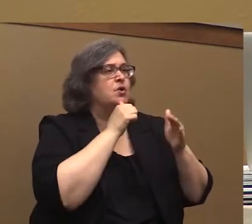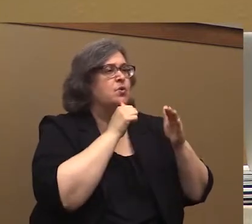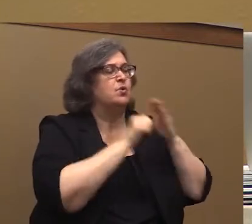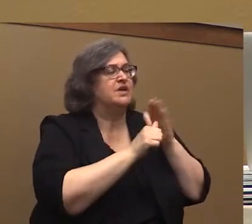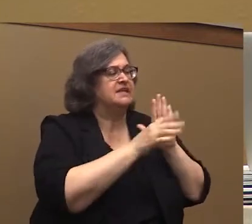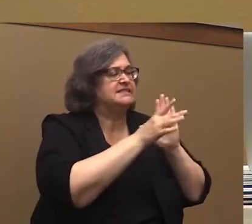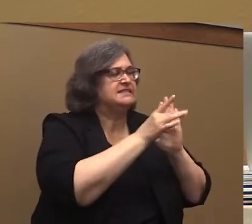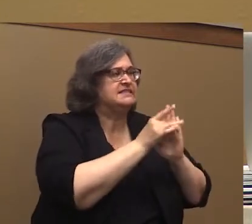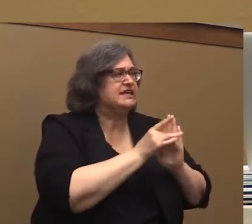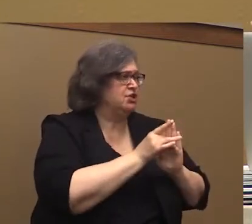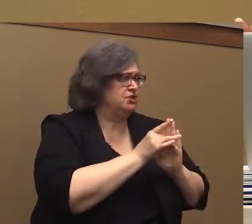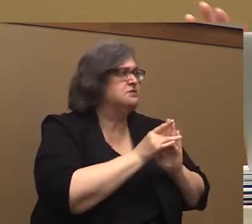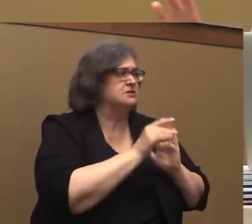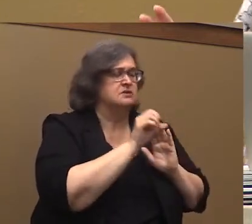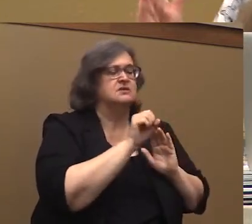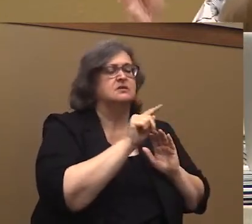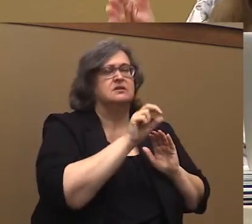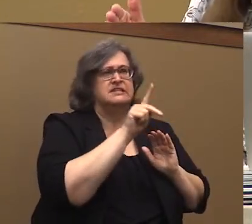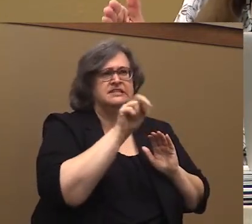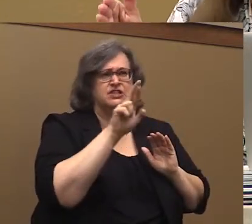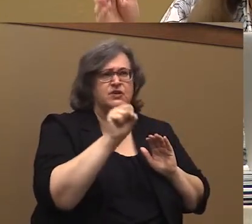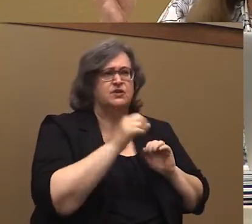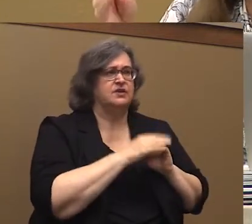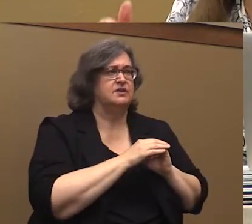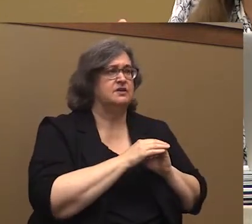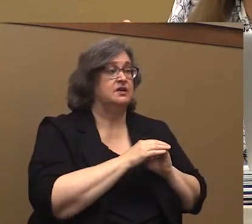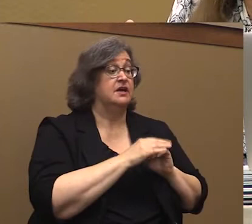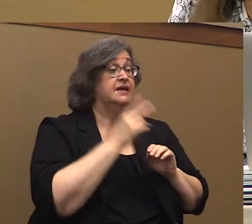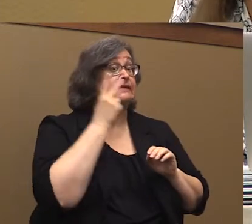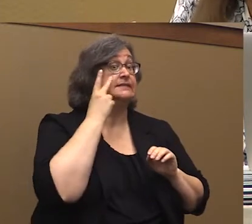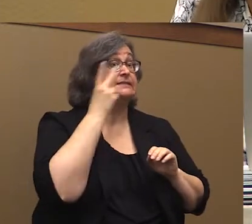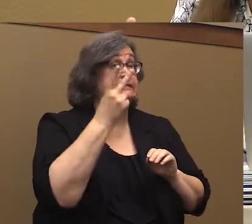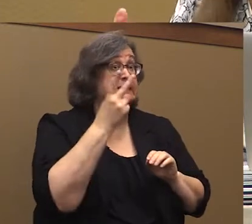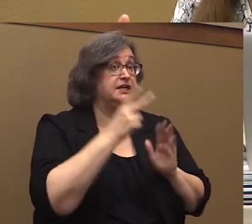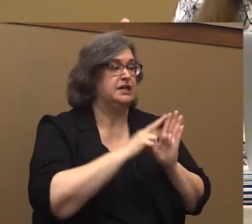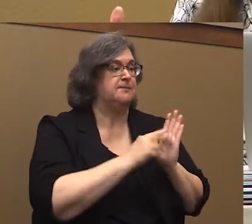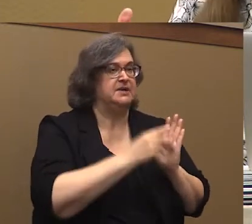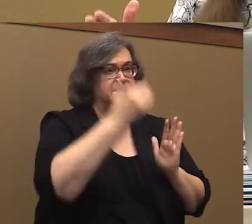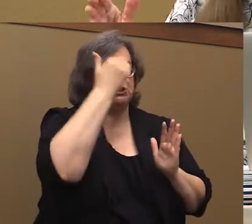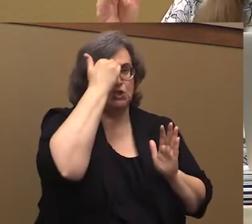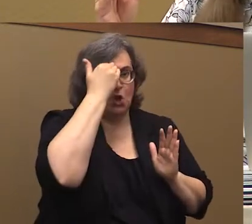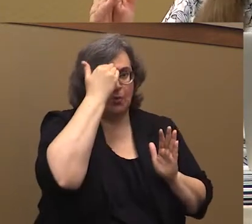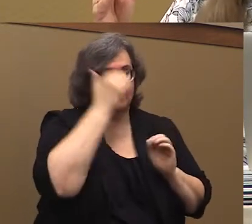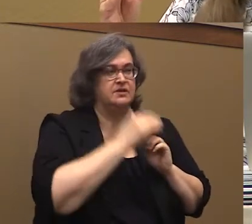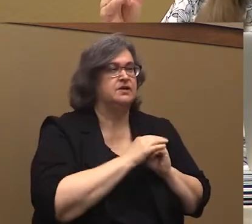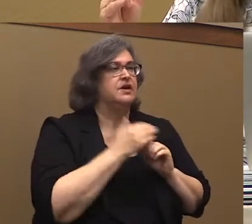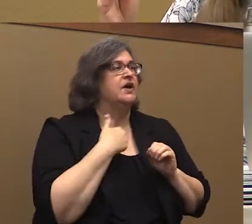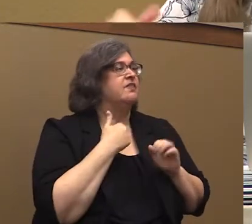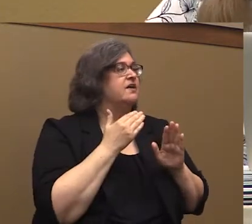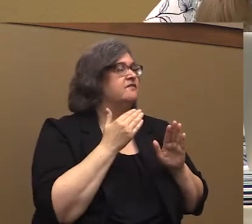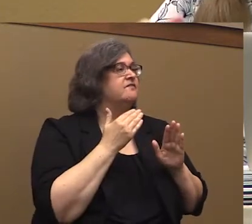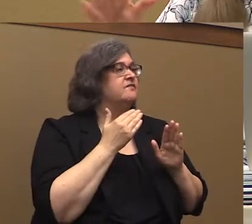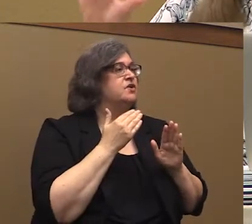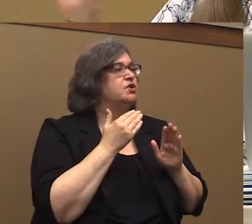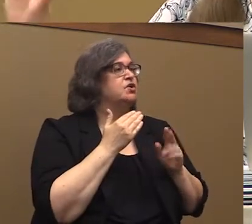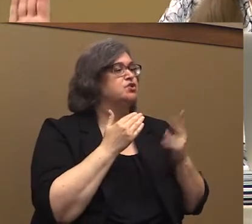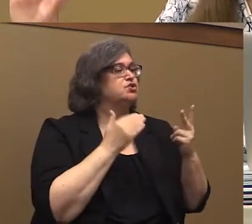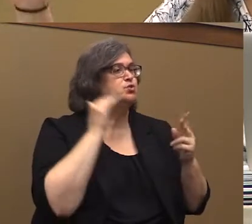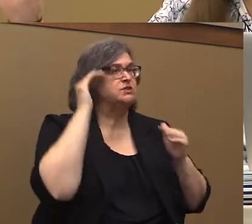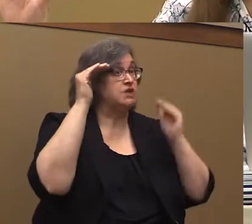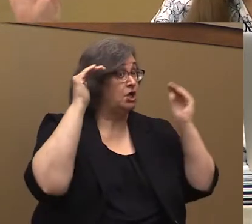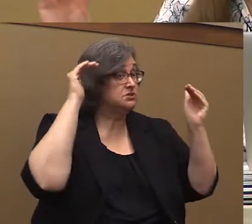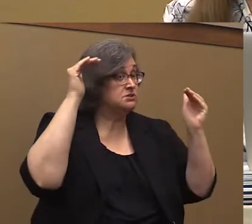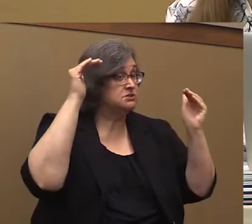hidden stickers, which is like seeing is knowing. And they had kids, they had